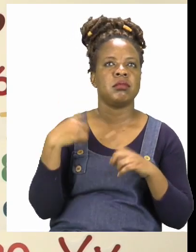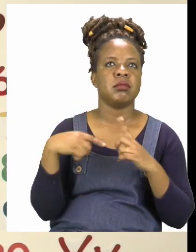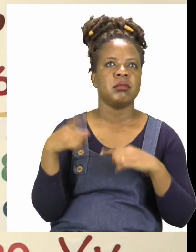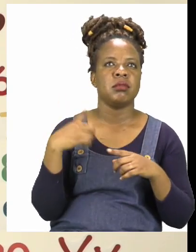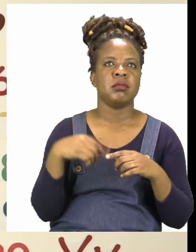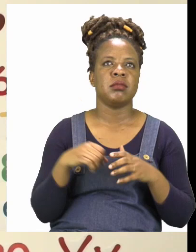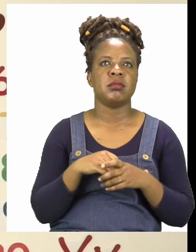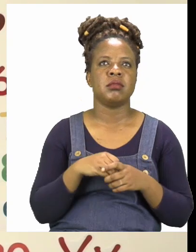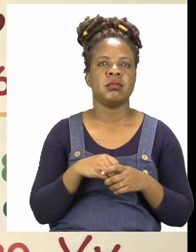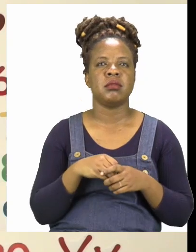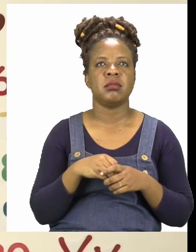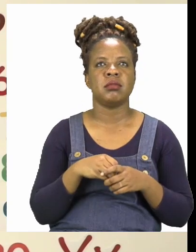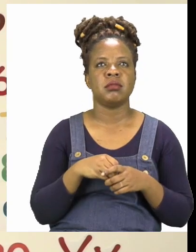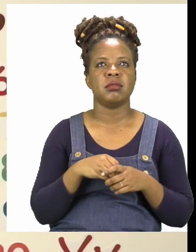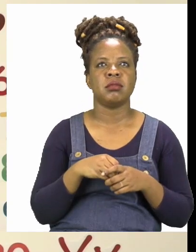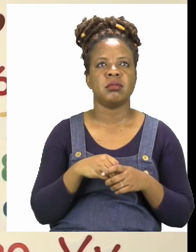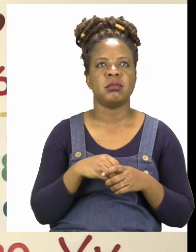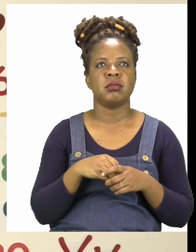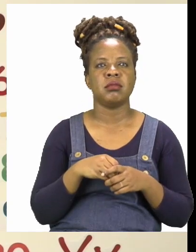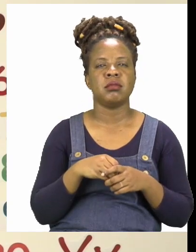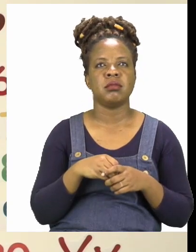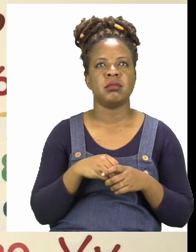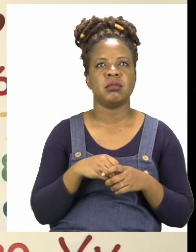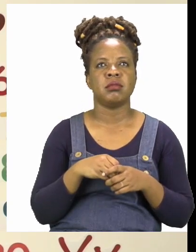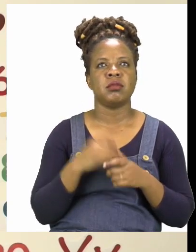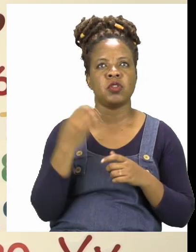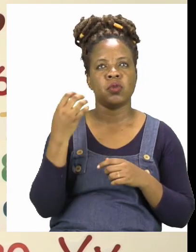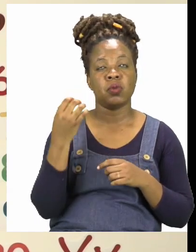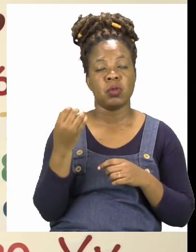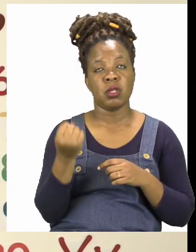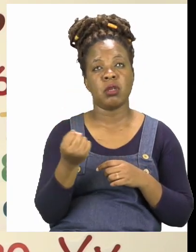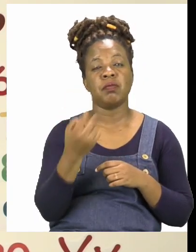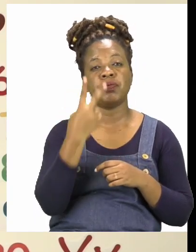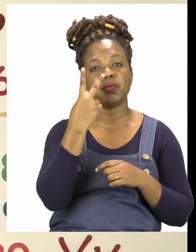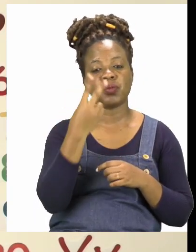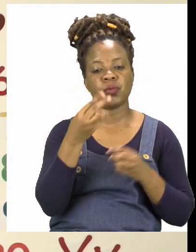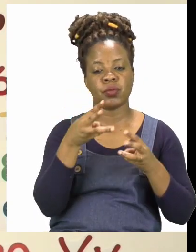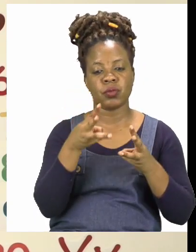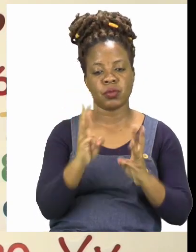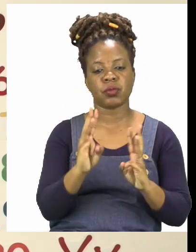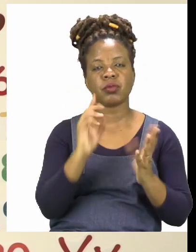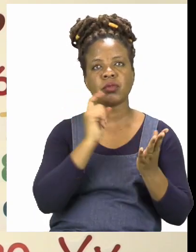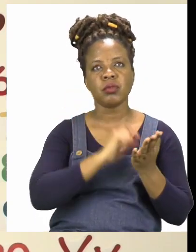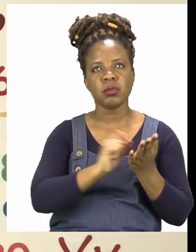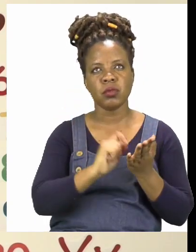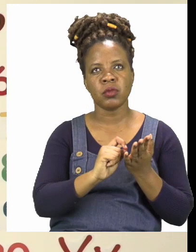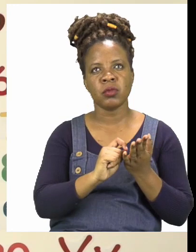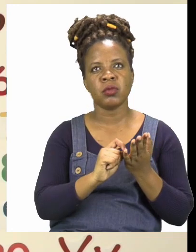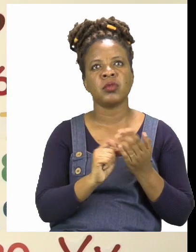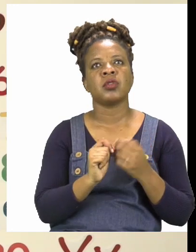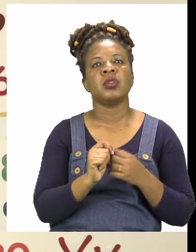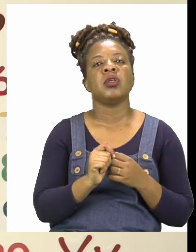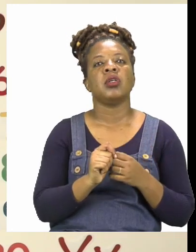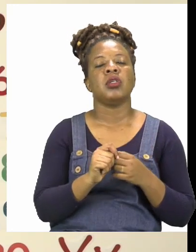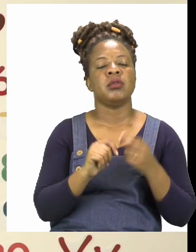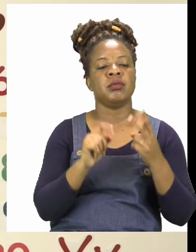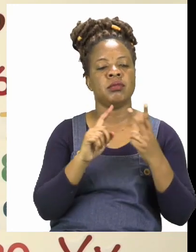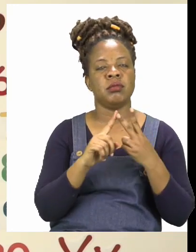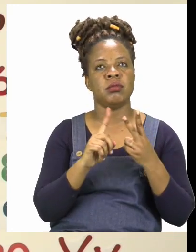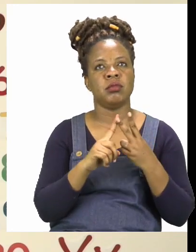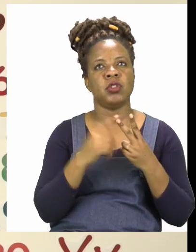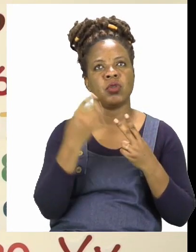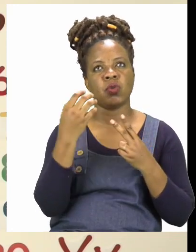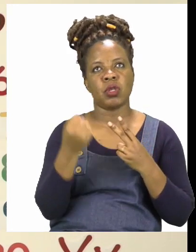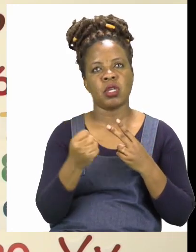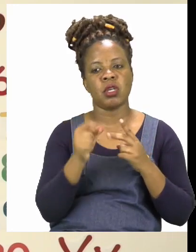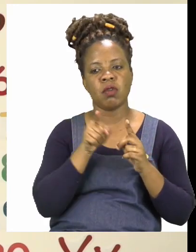said our clock is made up of 2 ways of reading. We have the time for the minutes, the one that is faster,